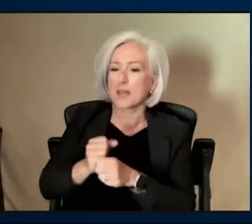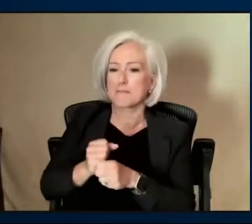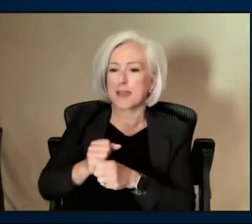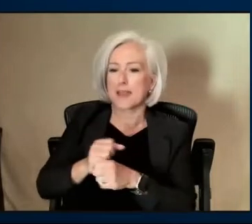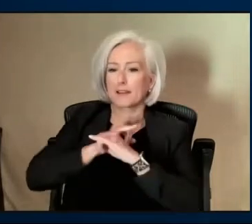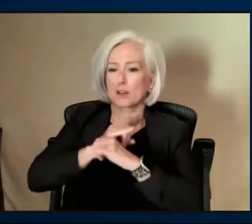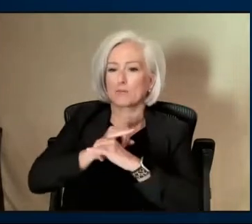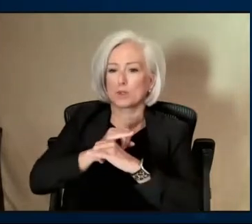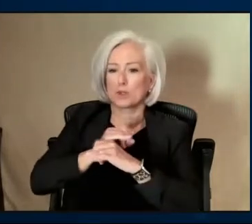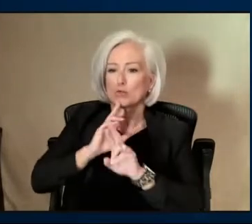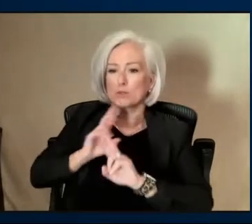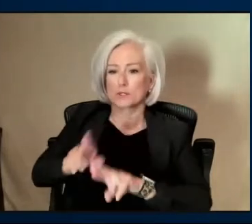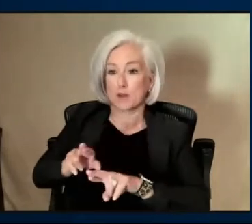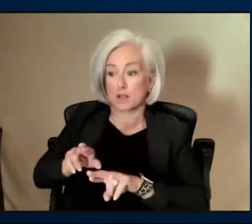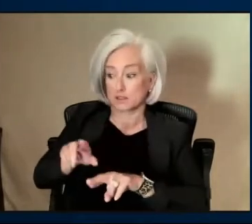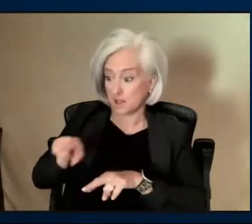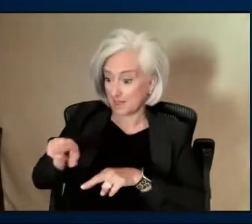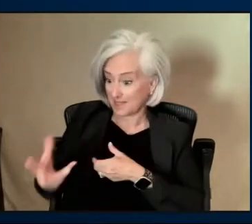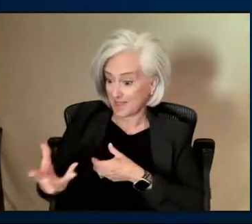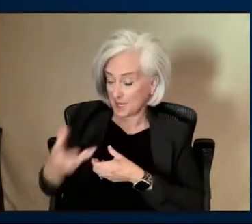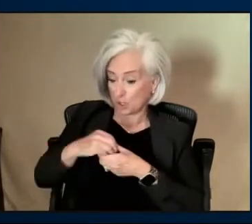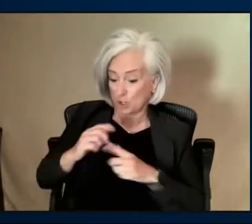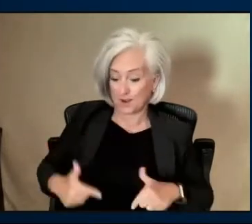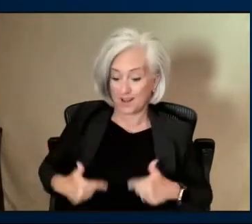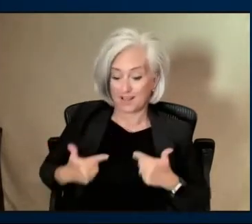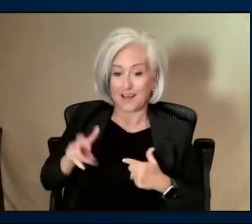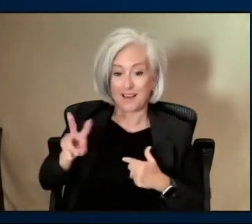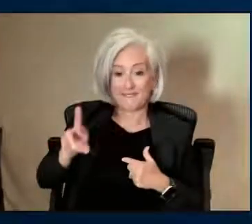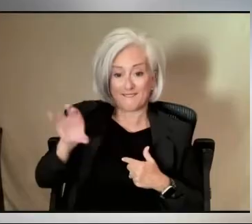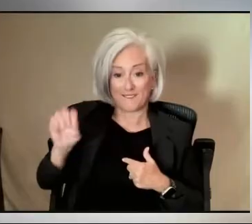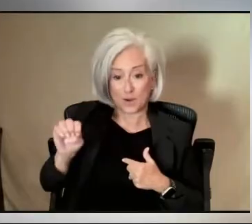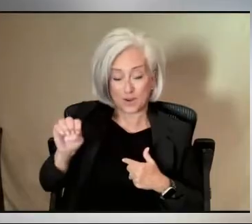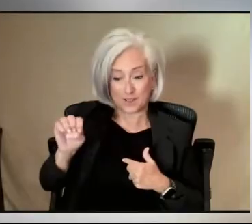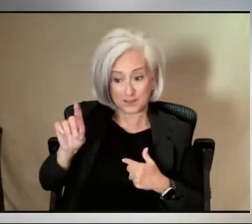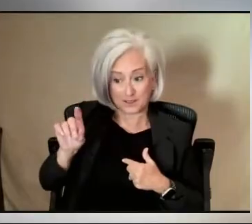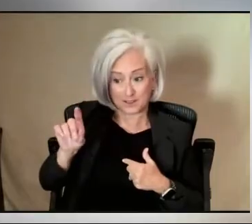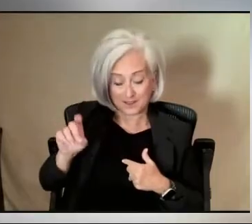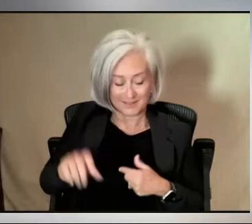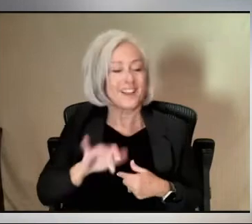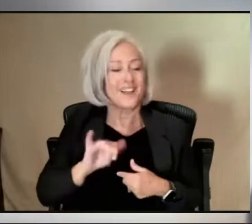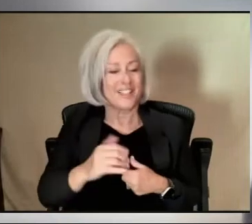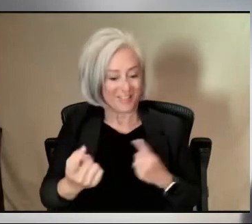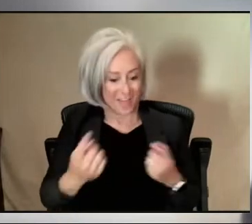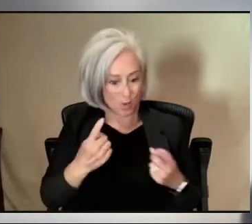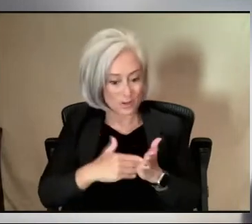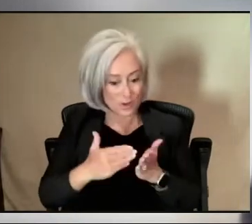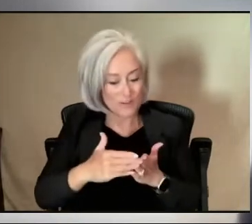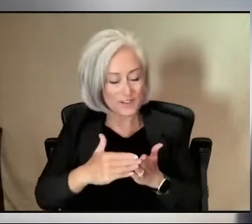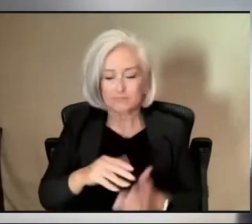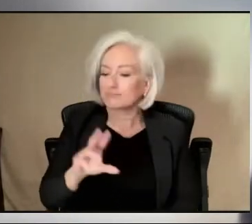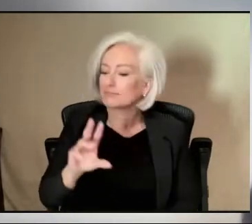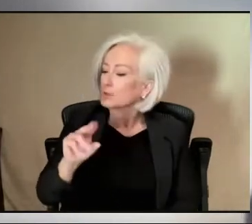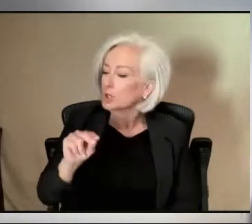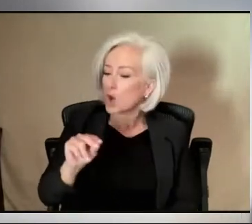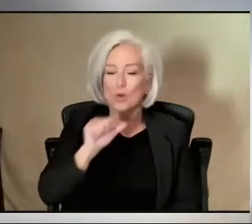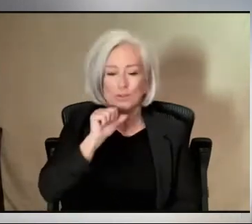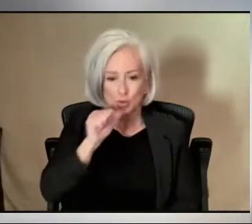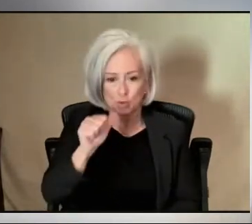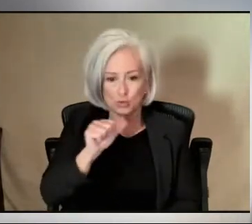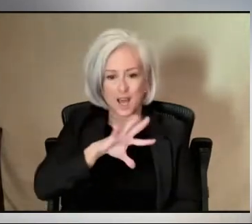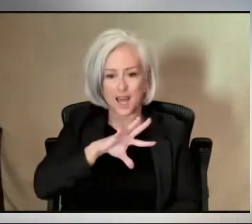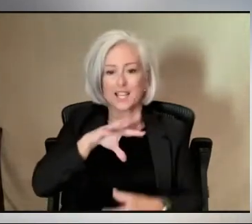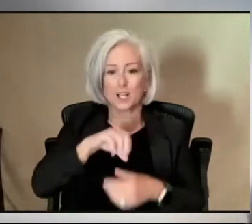virus? Yeah, it's a question I get a lot. They do not contain any live